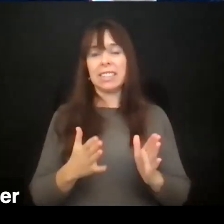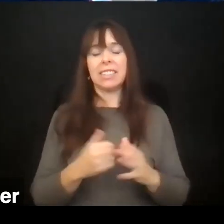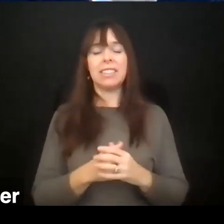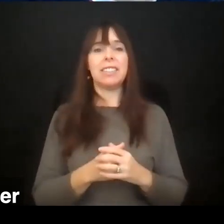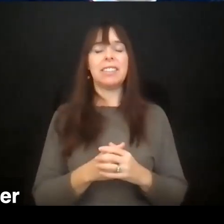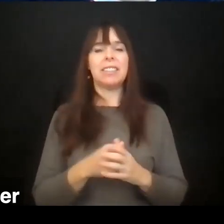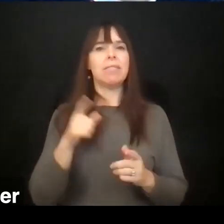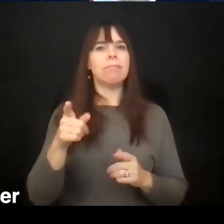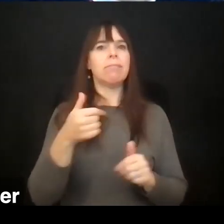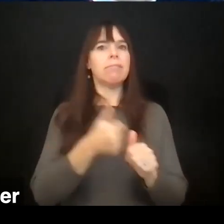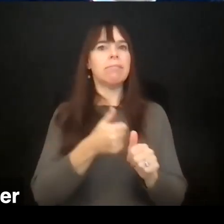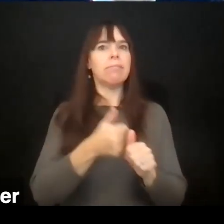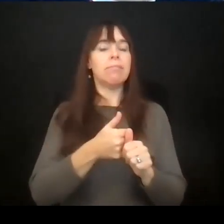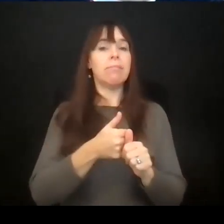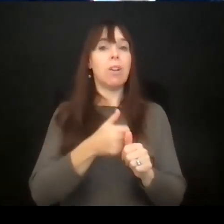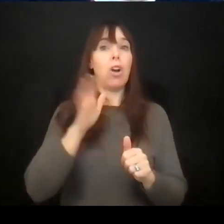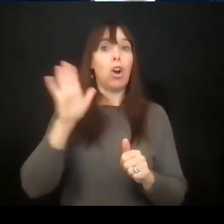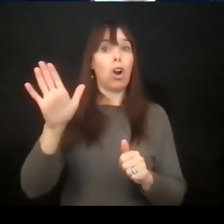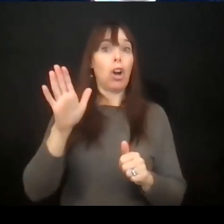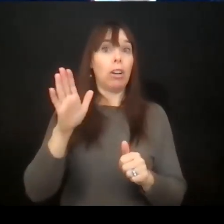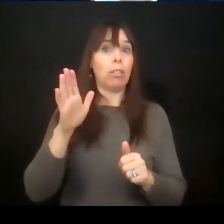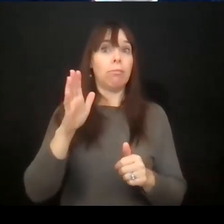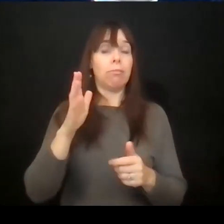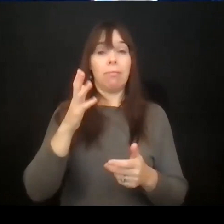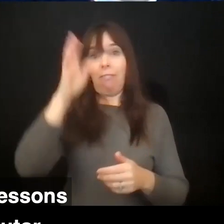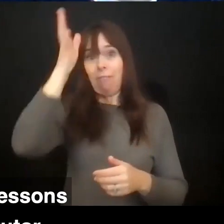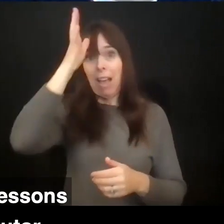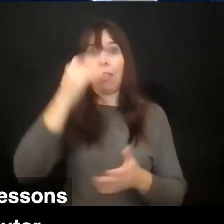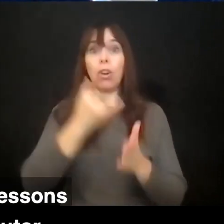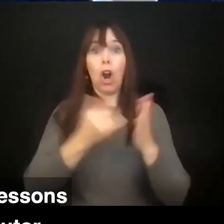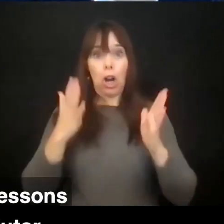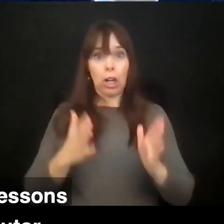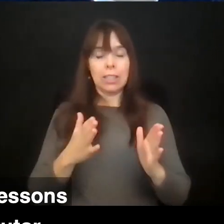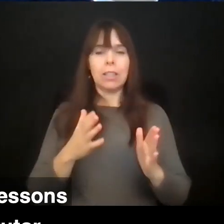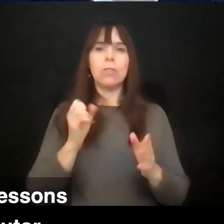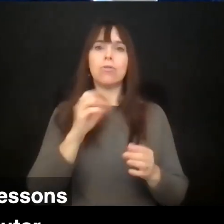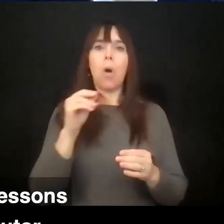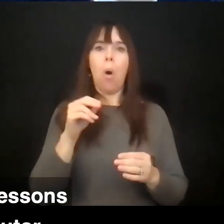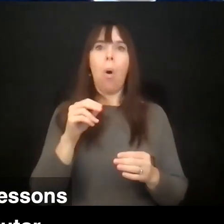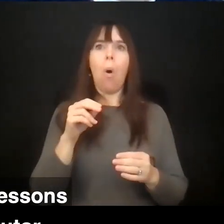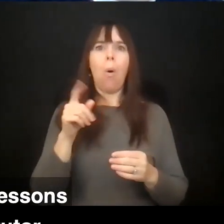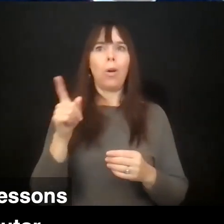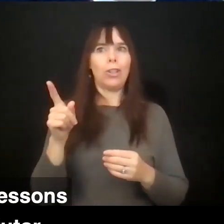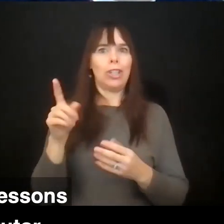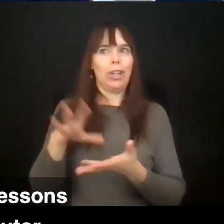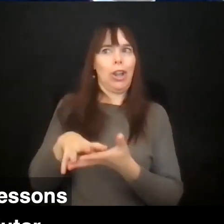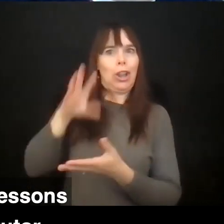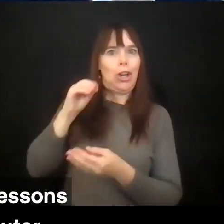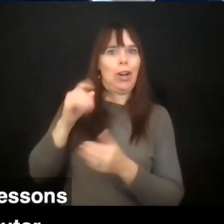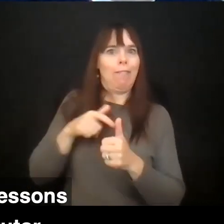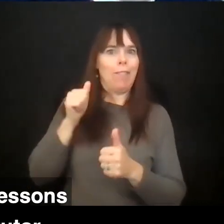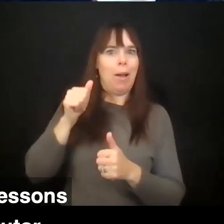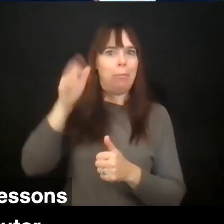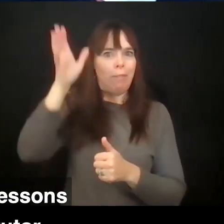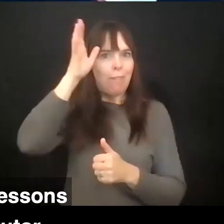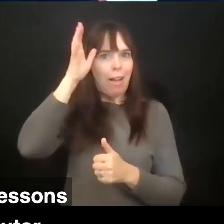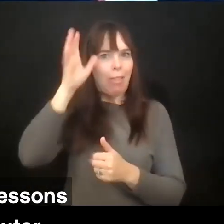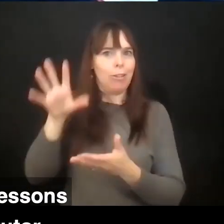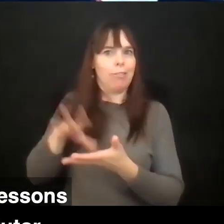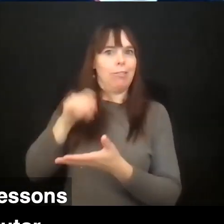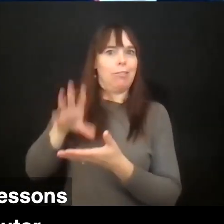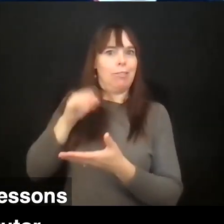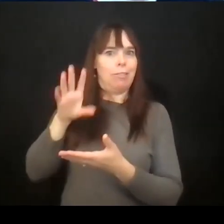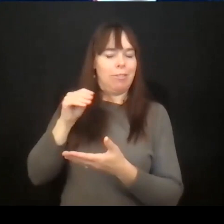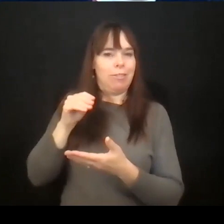the daughter of an artist who, and so she received art lessons and